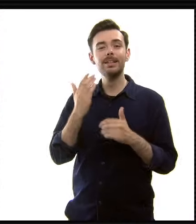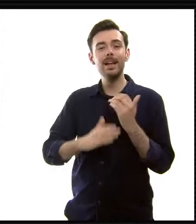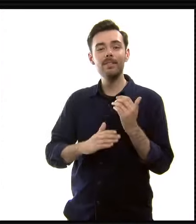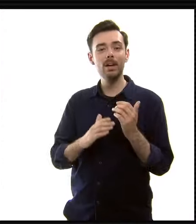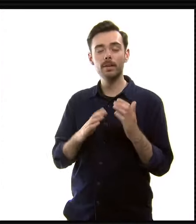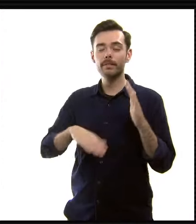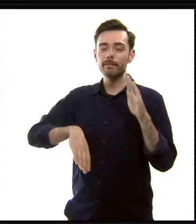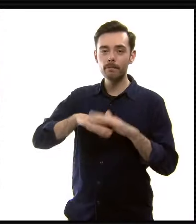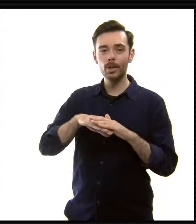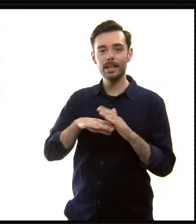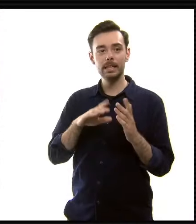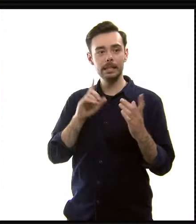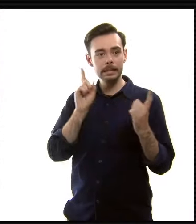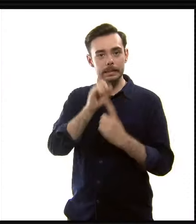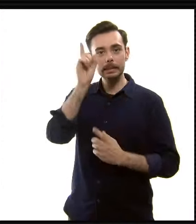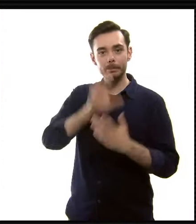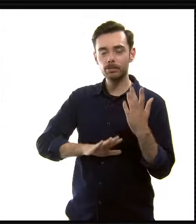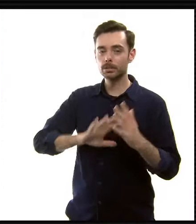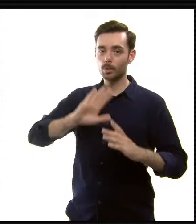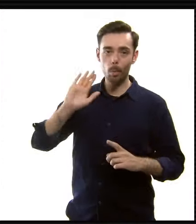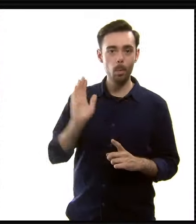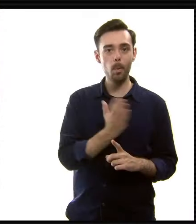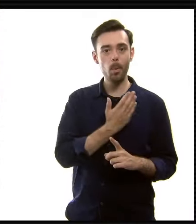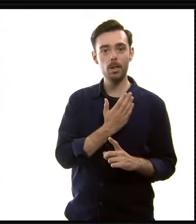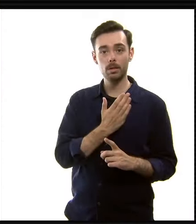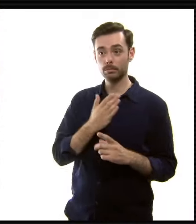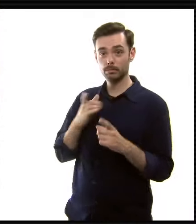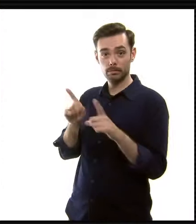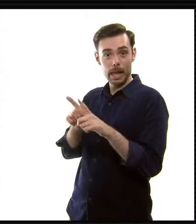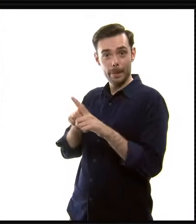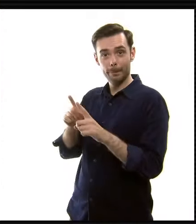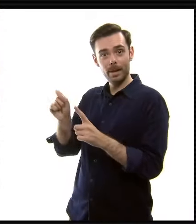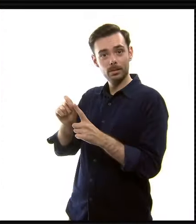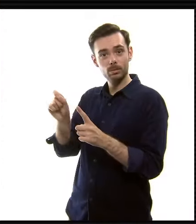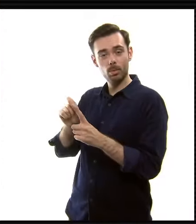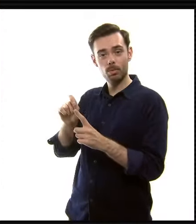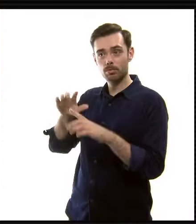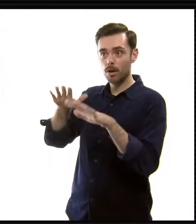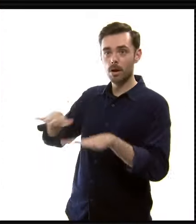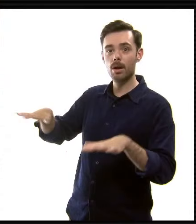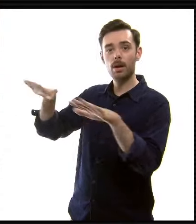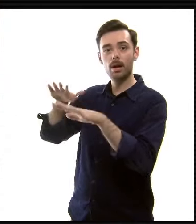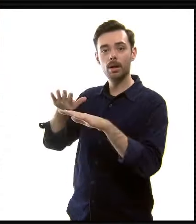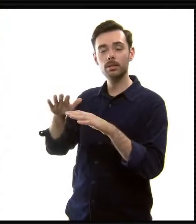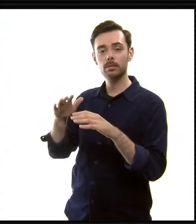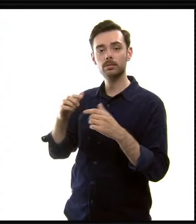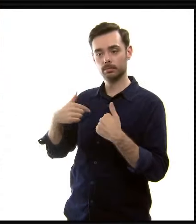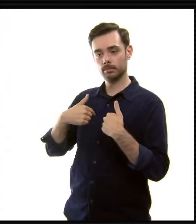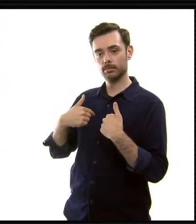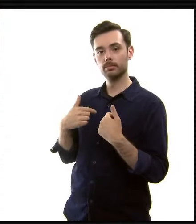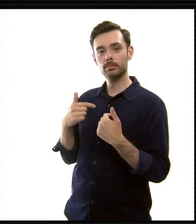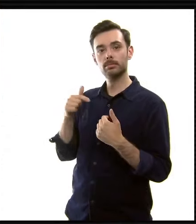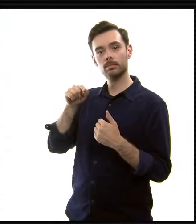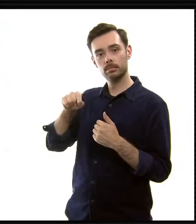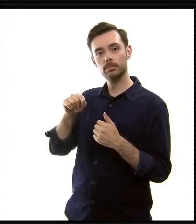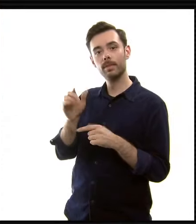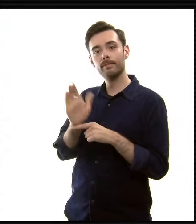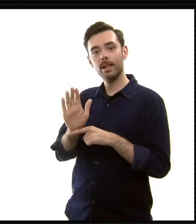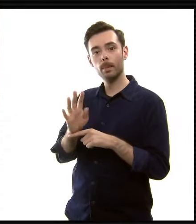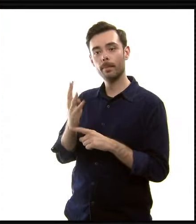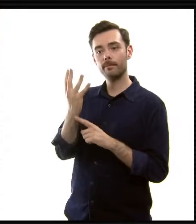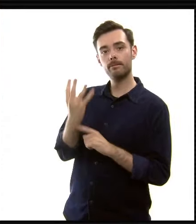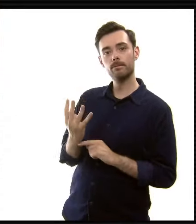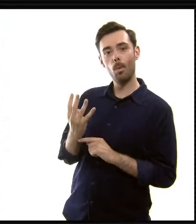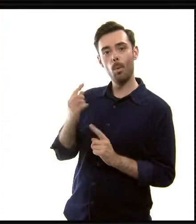world. And we're using Pandora to expand with each story we tell. As we go through the 4 sequels, we will continue to meet